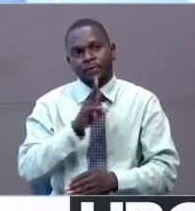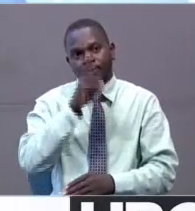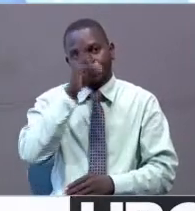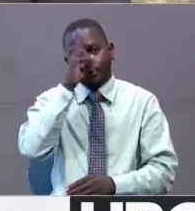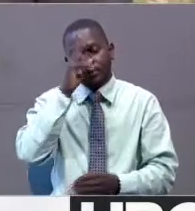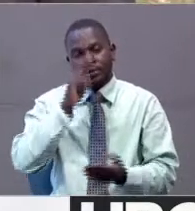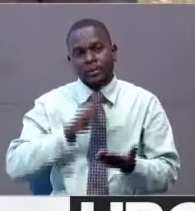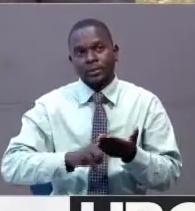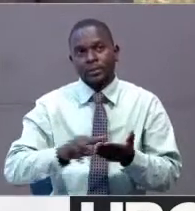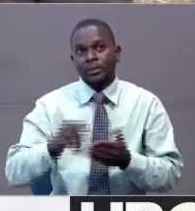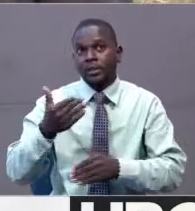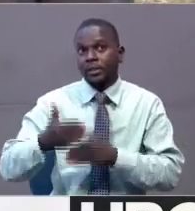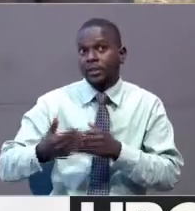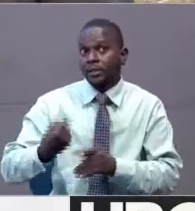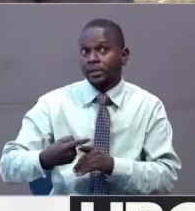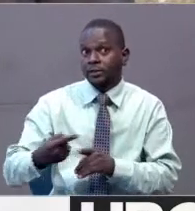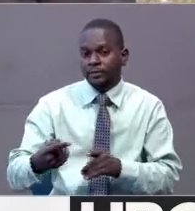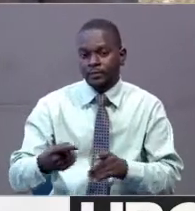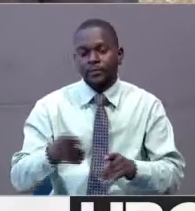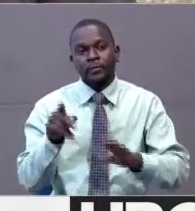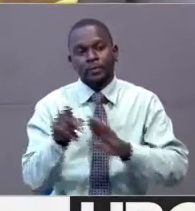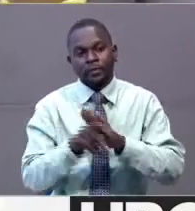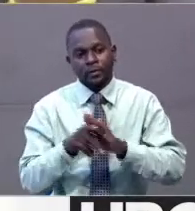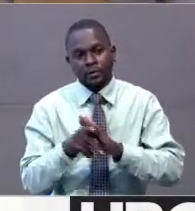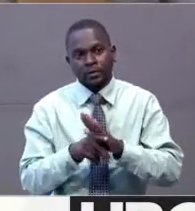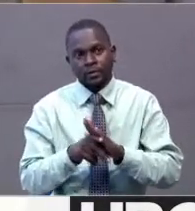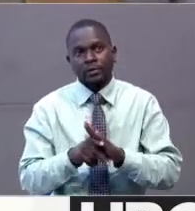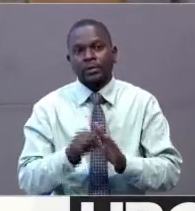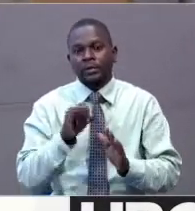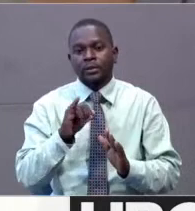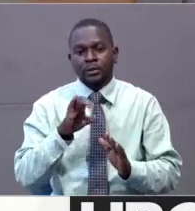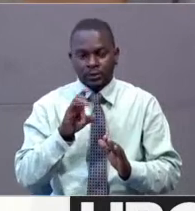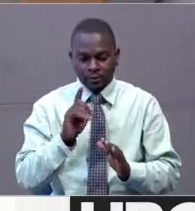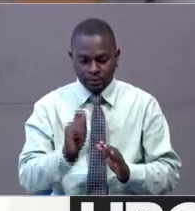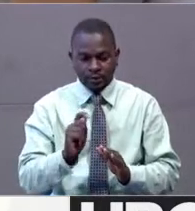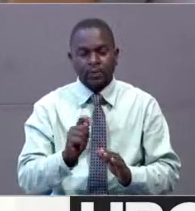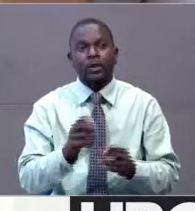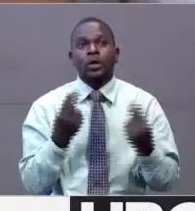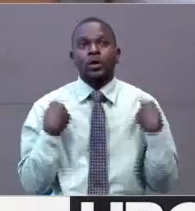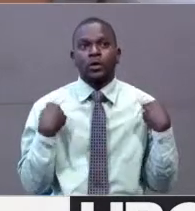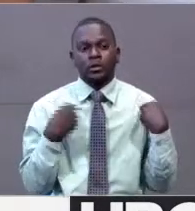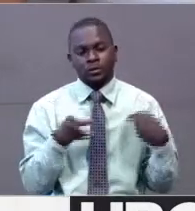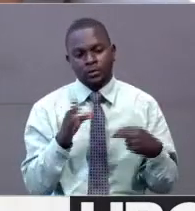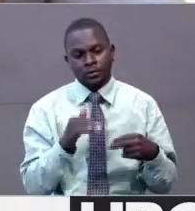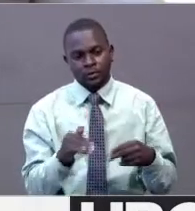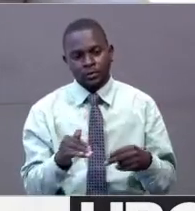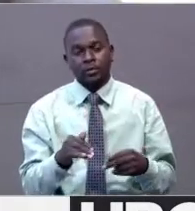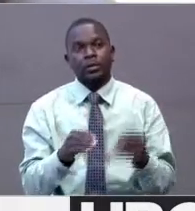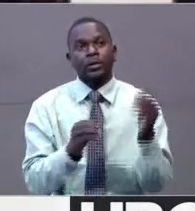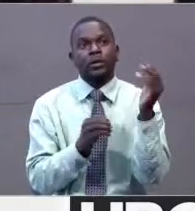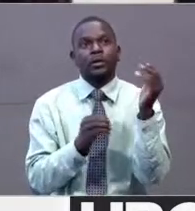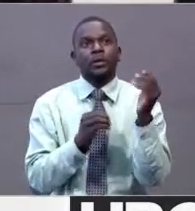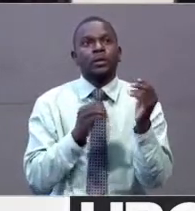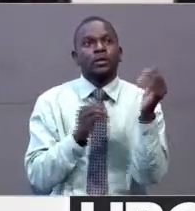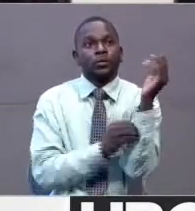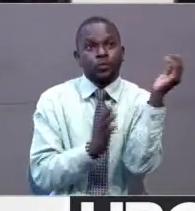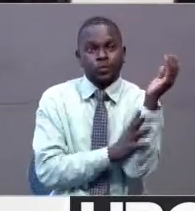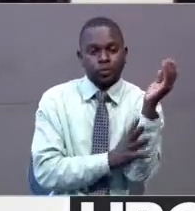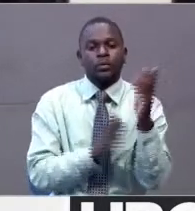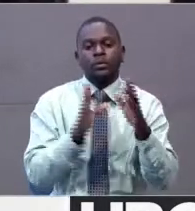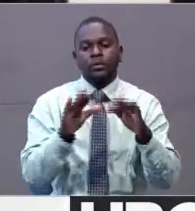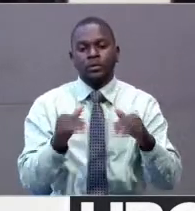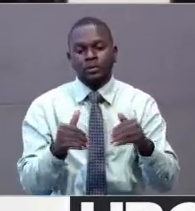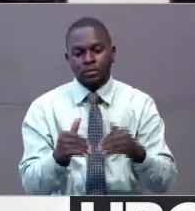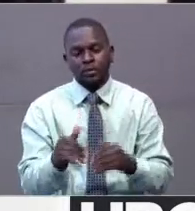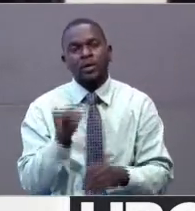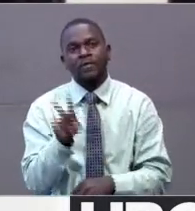Kampala. A principal IT officer, Joseph Zemenya, wants all those dealing in electronic transmission products and